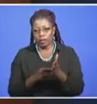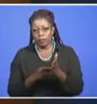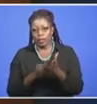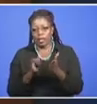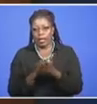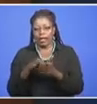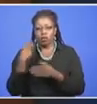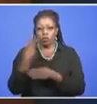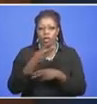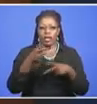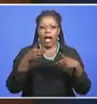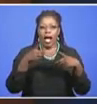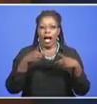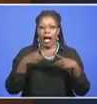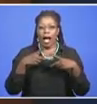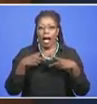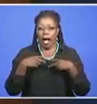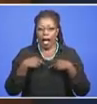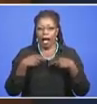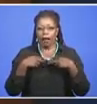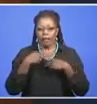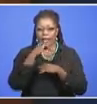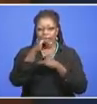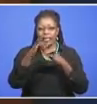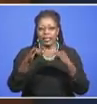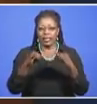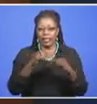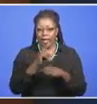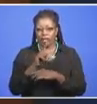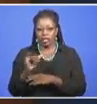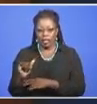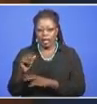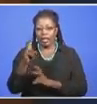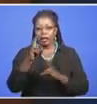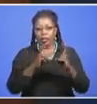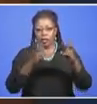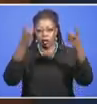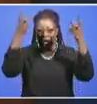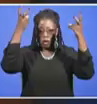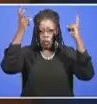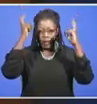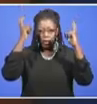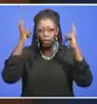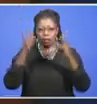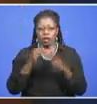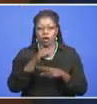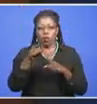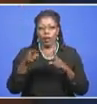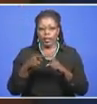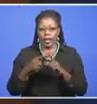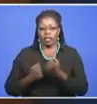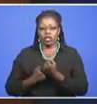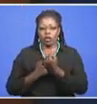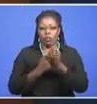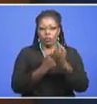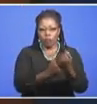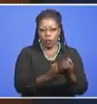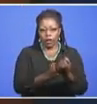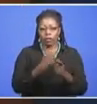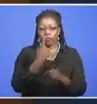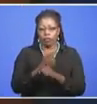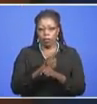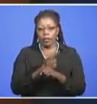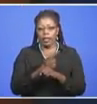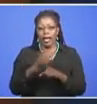that we have internationally competitive queens. Once they are boxed properly and supported by